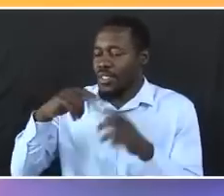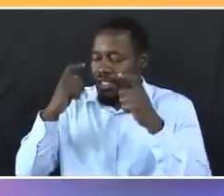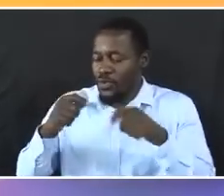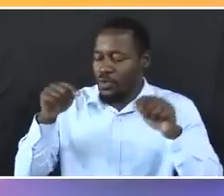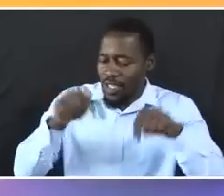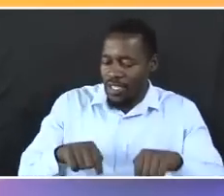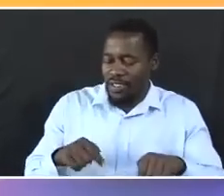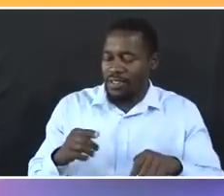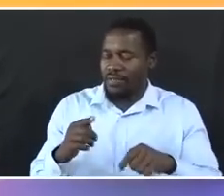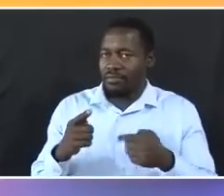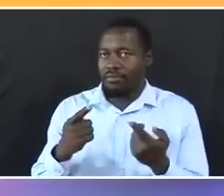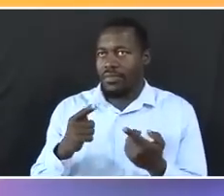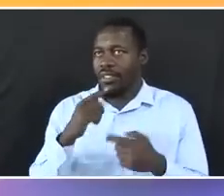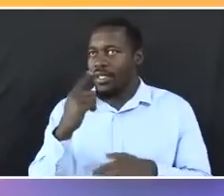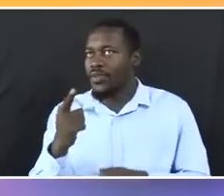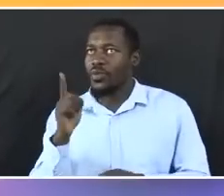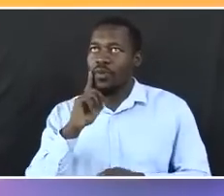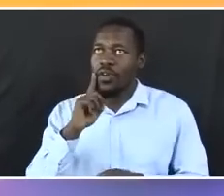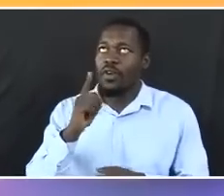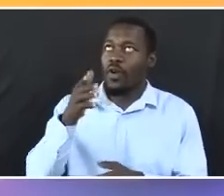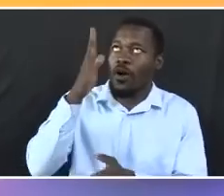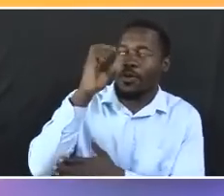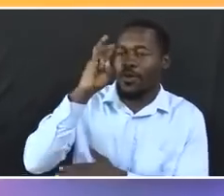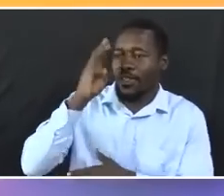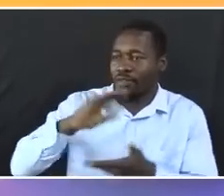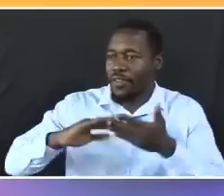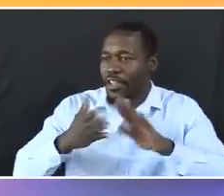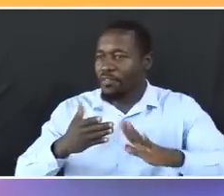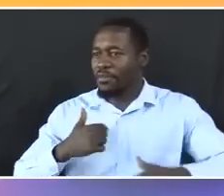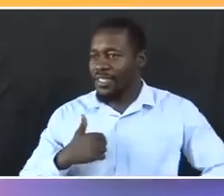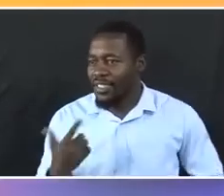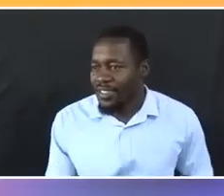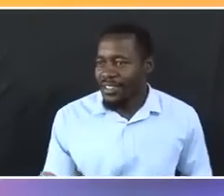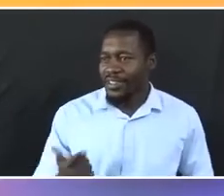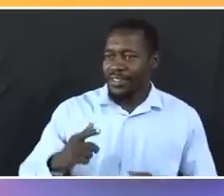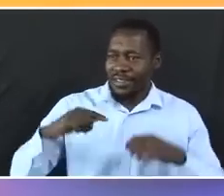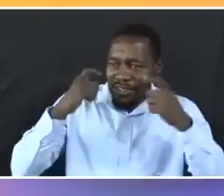But it is one thing to forgive, is another to bear